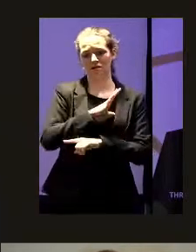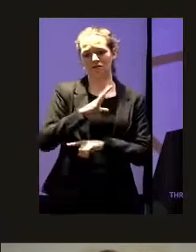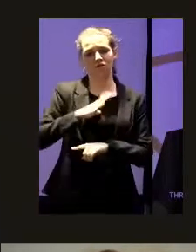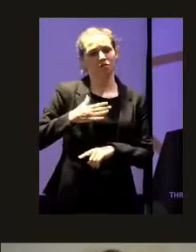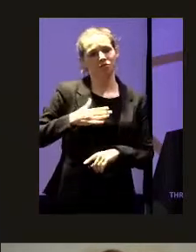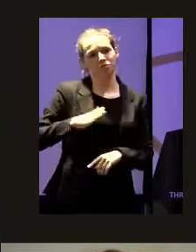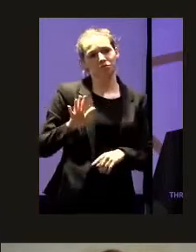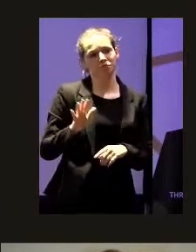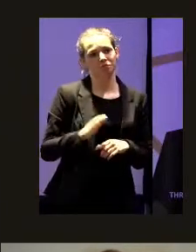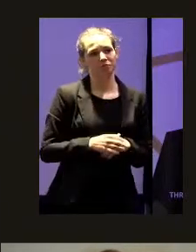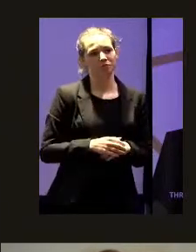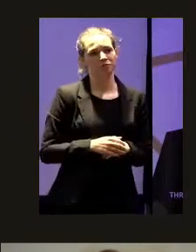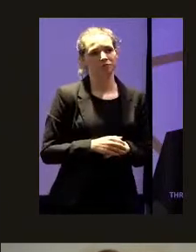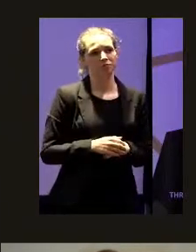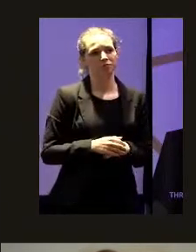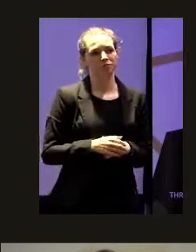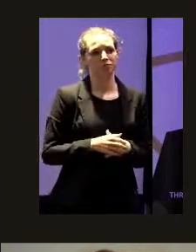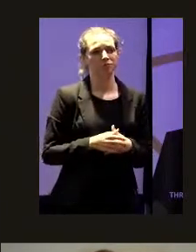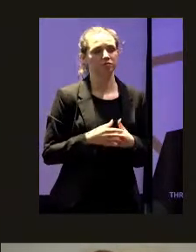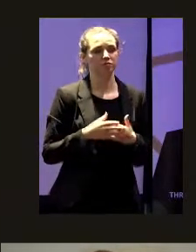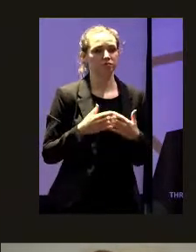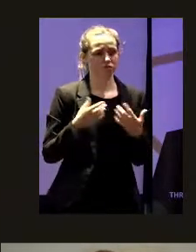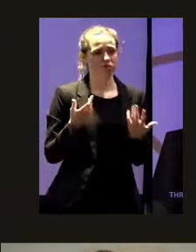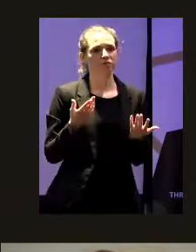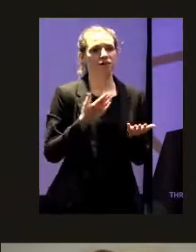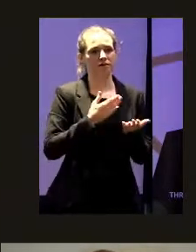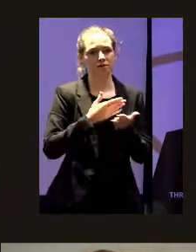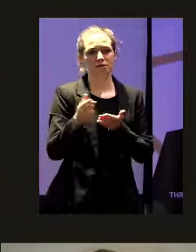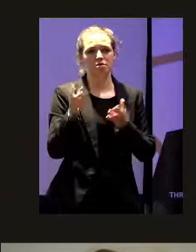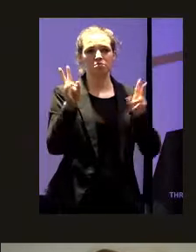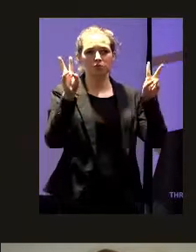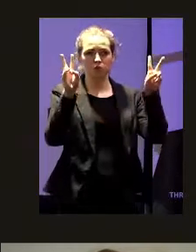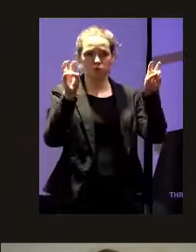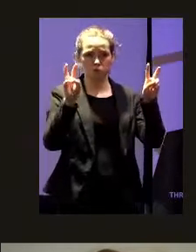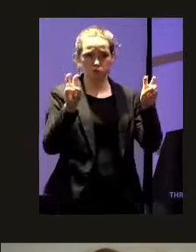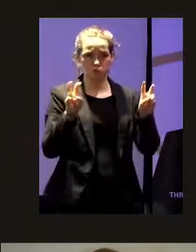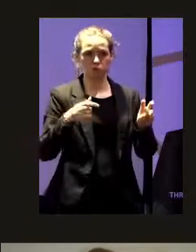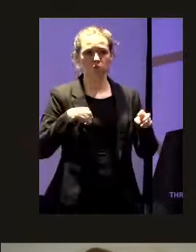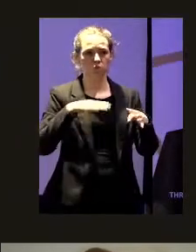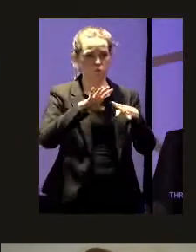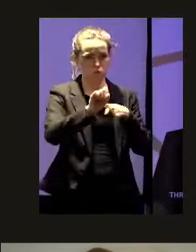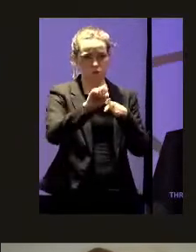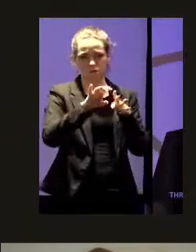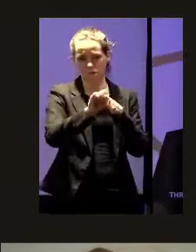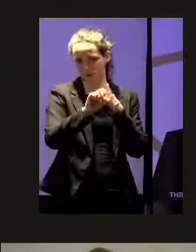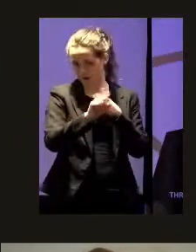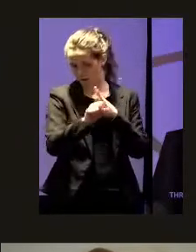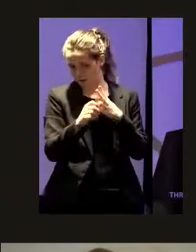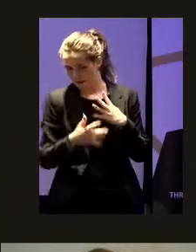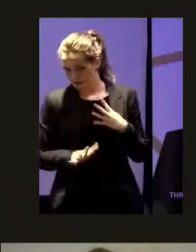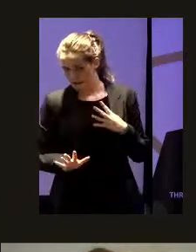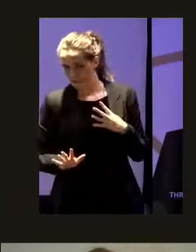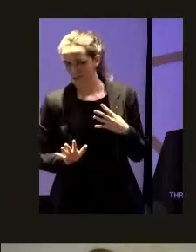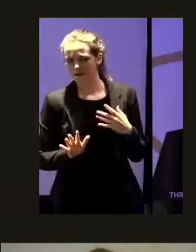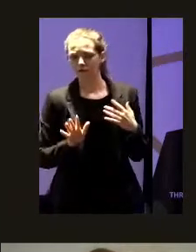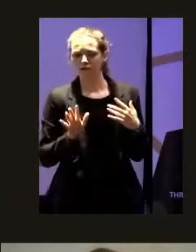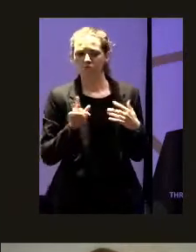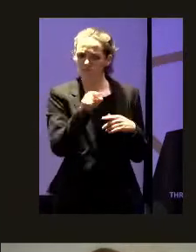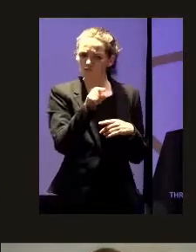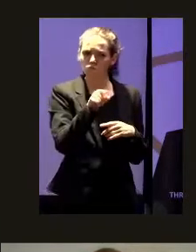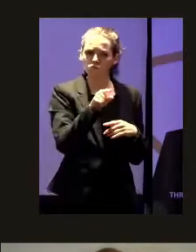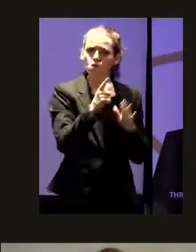So that's some of the issues that we have identified that needs to be put into